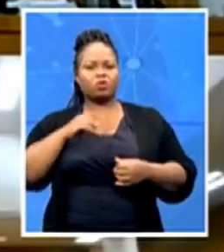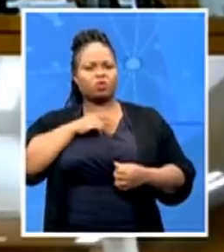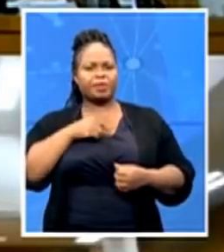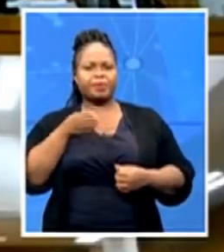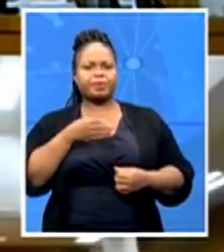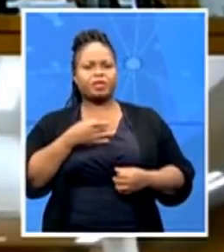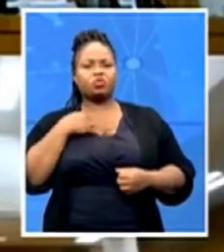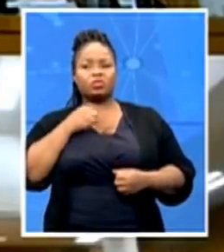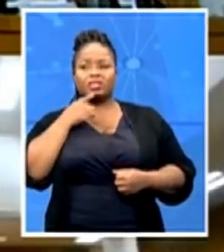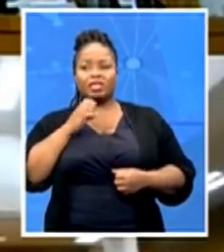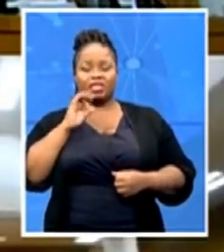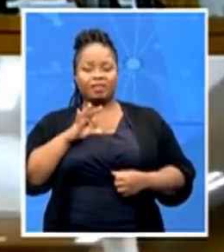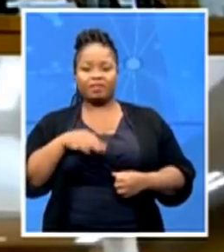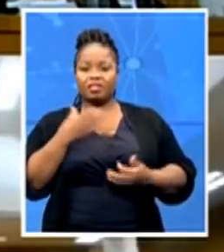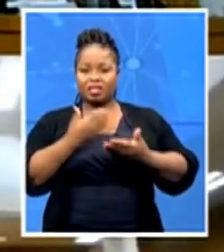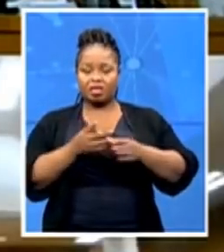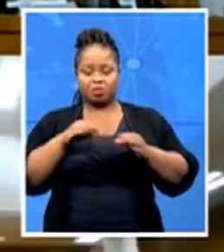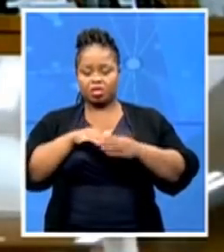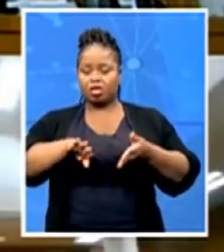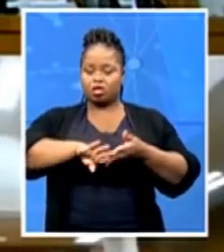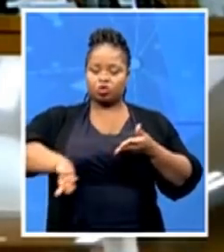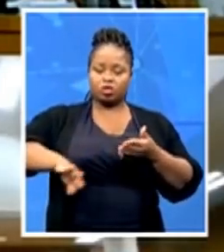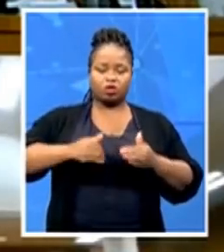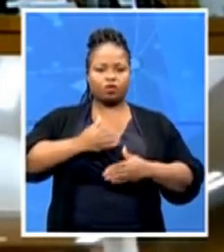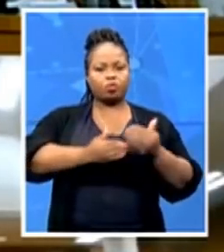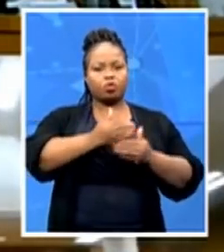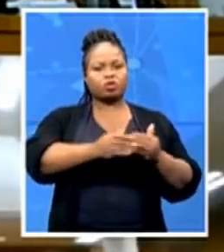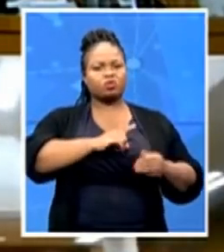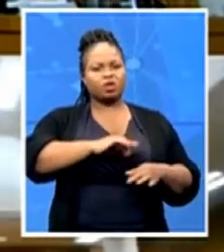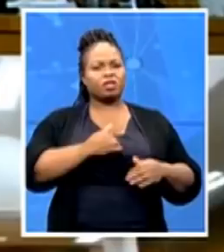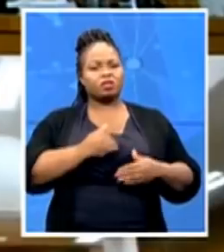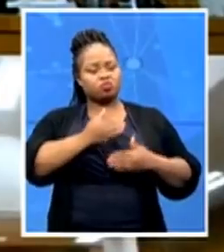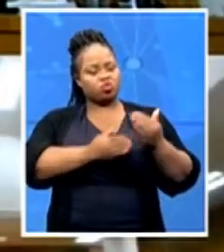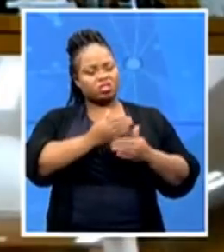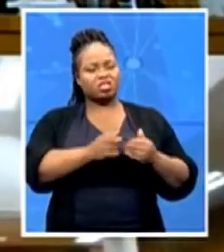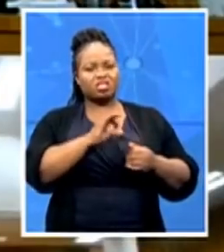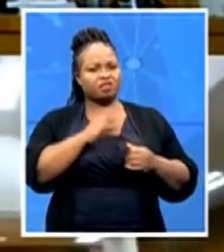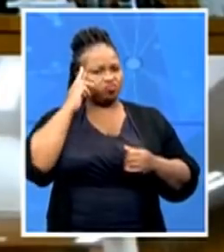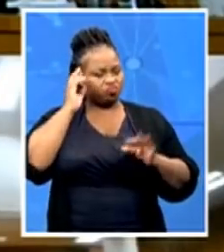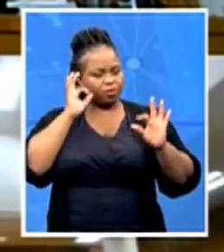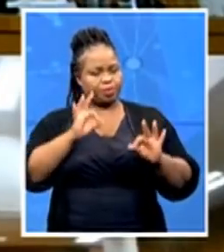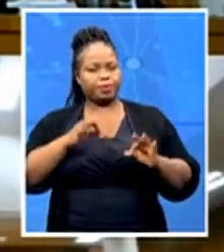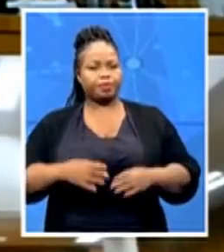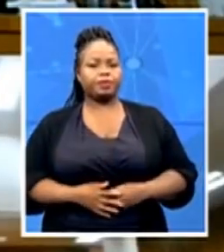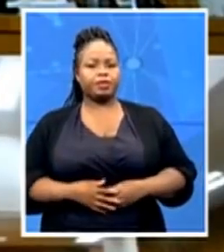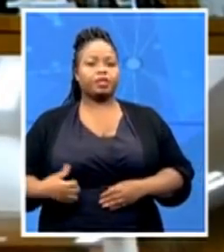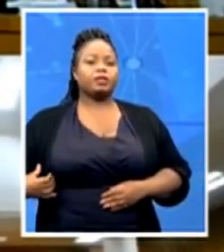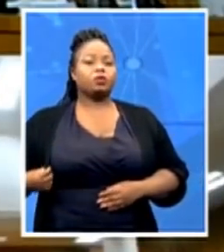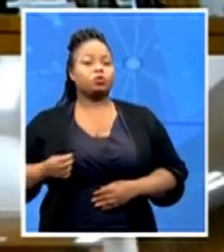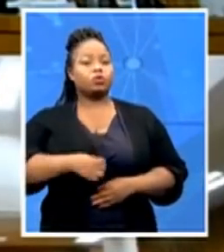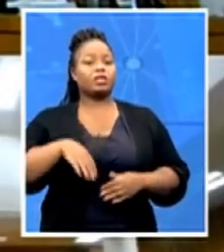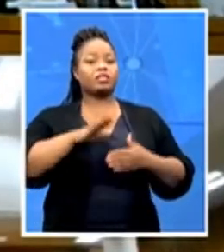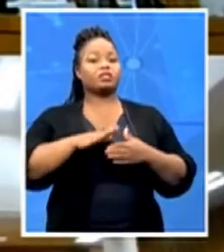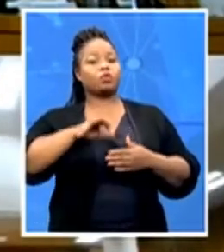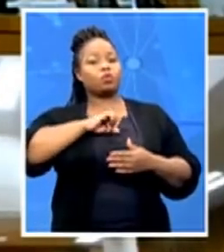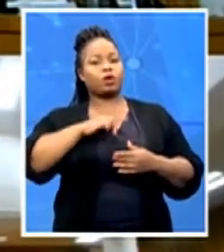consequently of the process being procedurally irrational. The reason for that is the new rules provide the office bearer with two